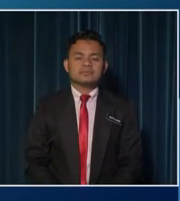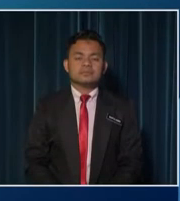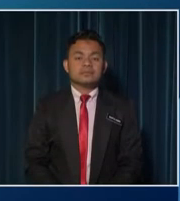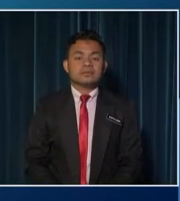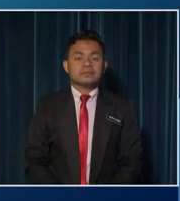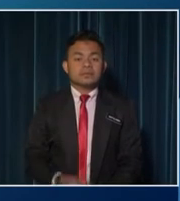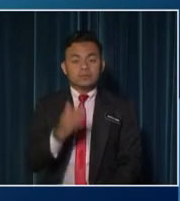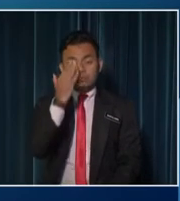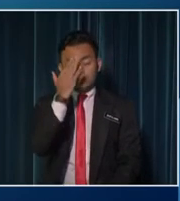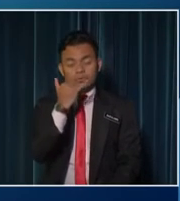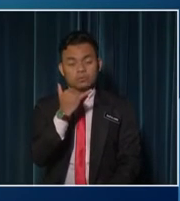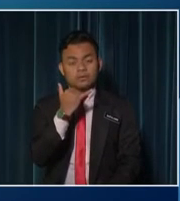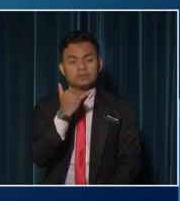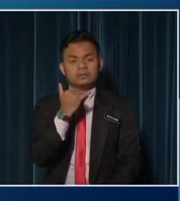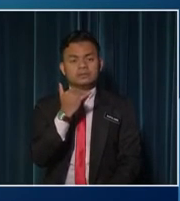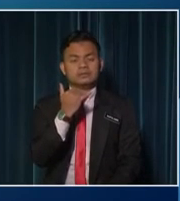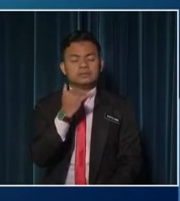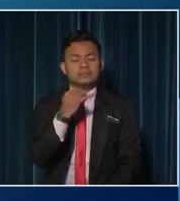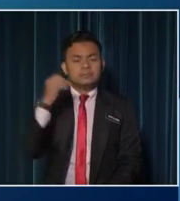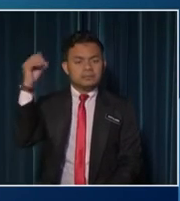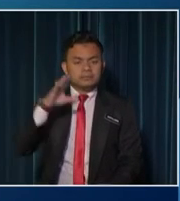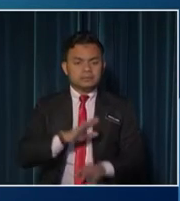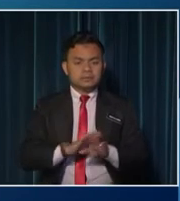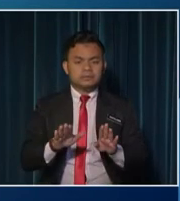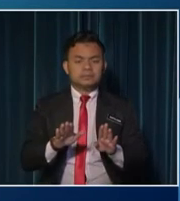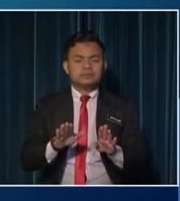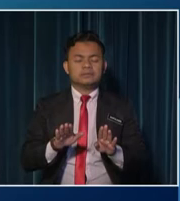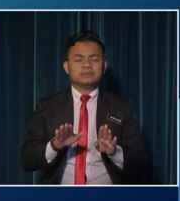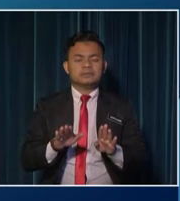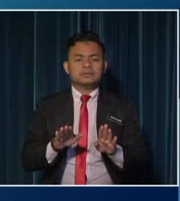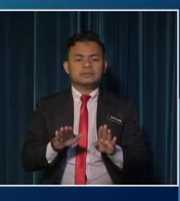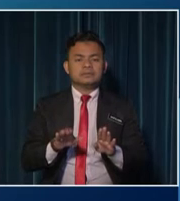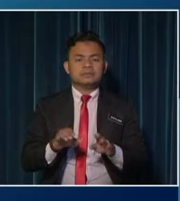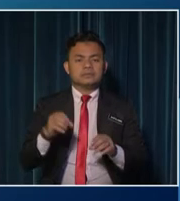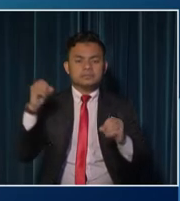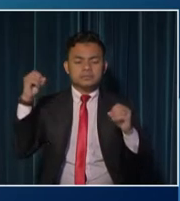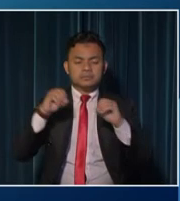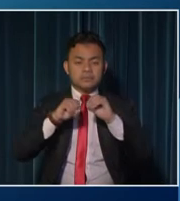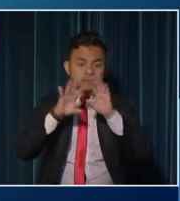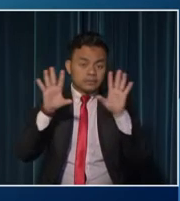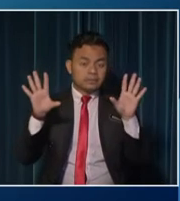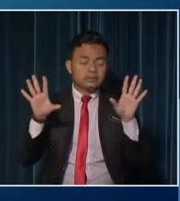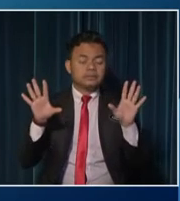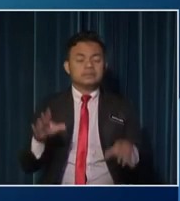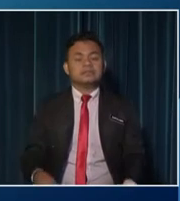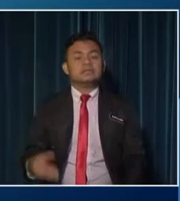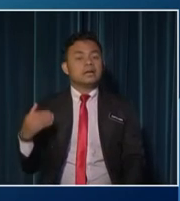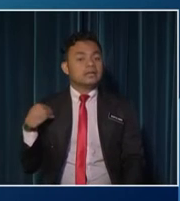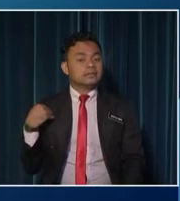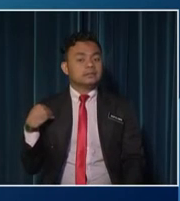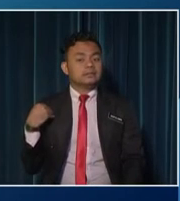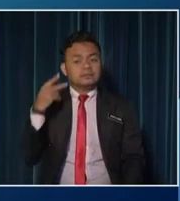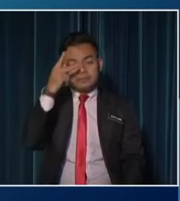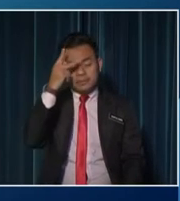Why doesn't the bulb light up? There are some factors why the bulb does not light